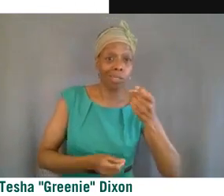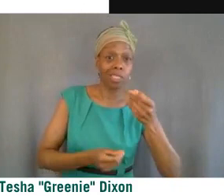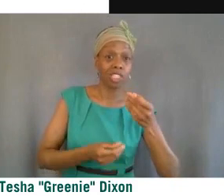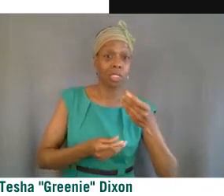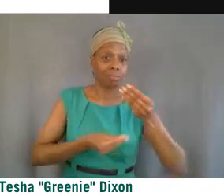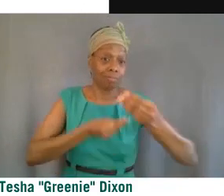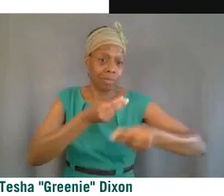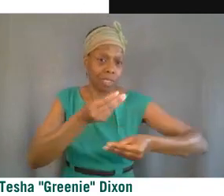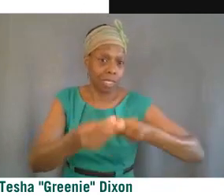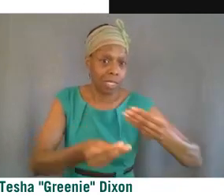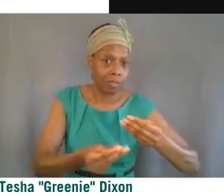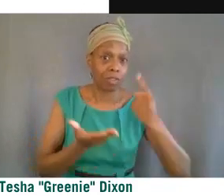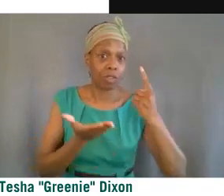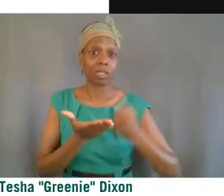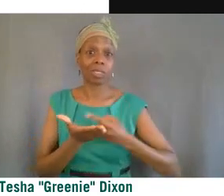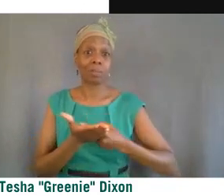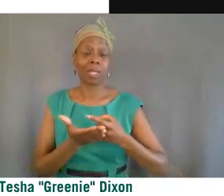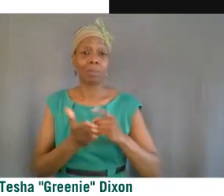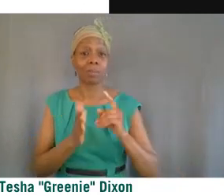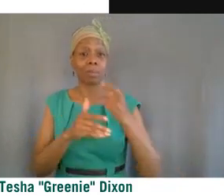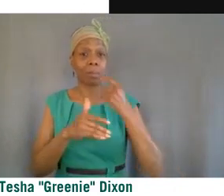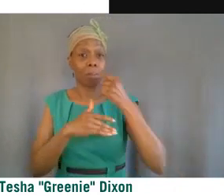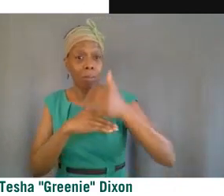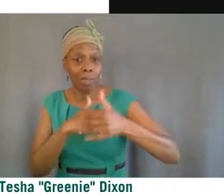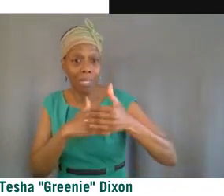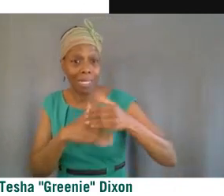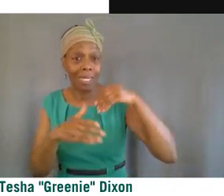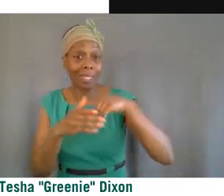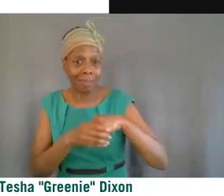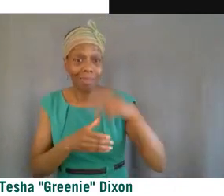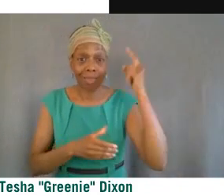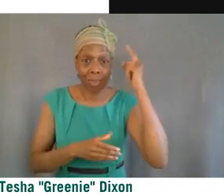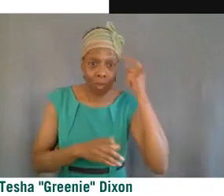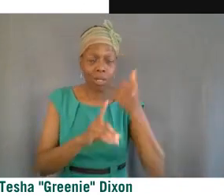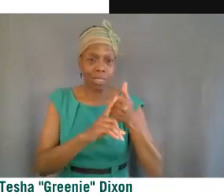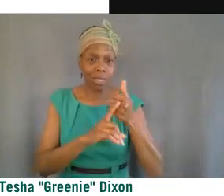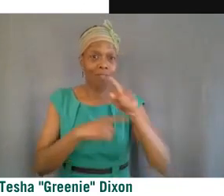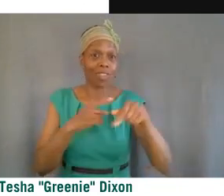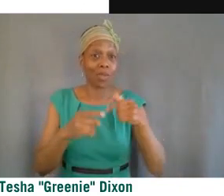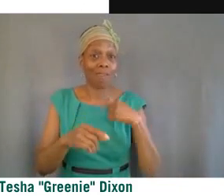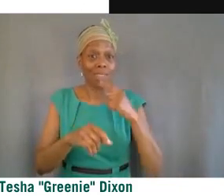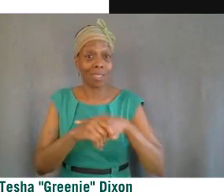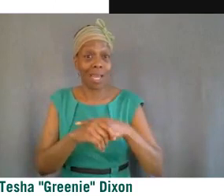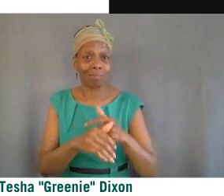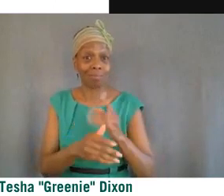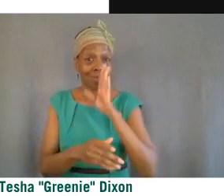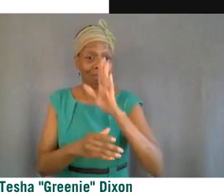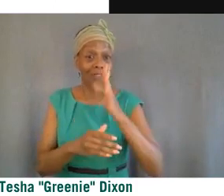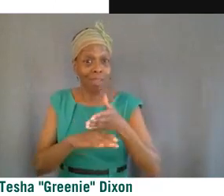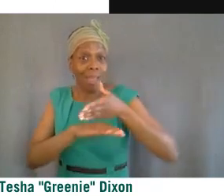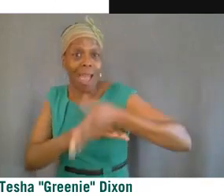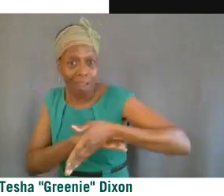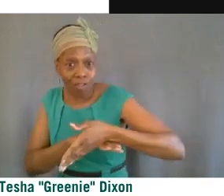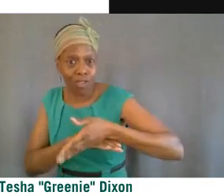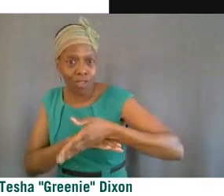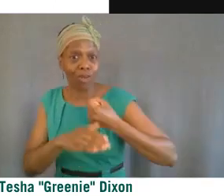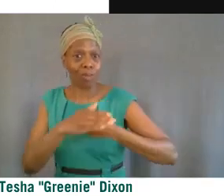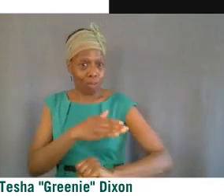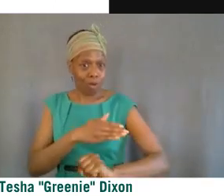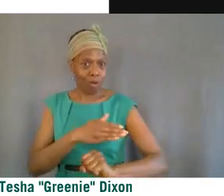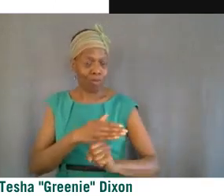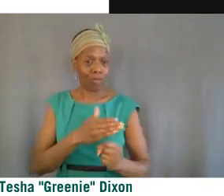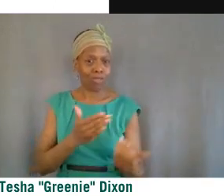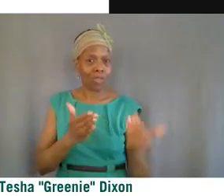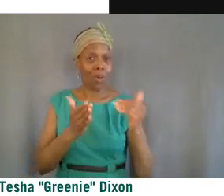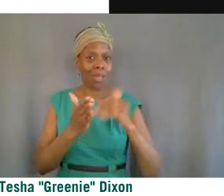sometimes bleeding within the brain. And then you have the time after birth too. So again, injury can occur at all of these